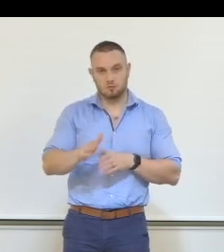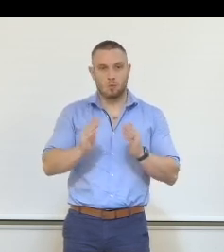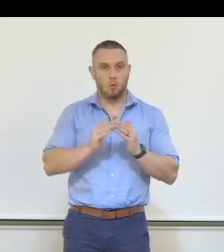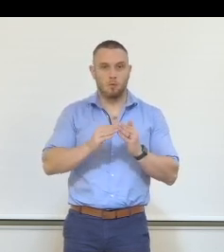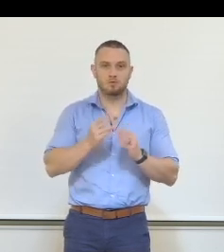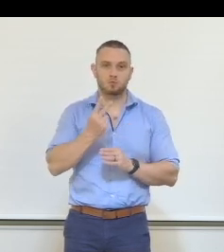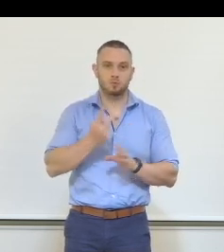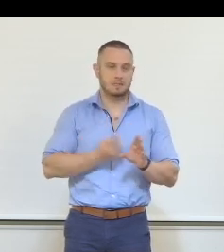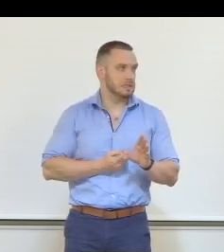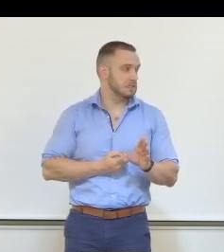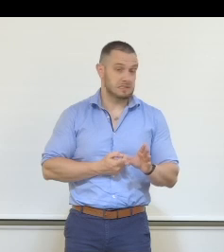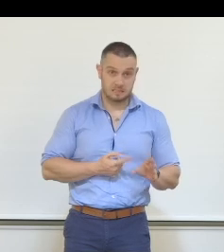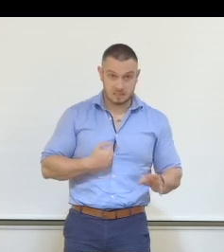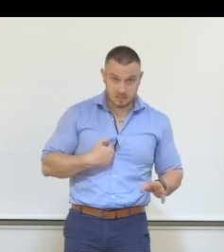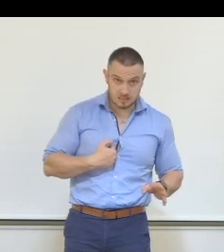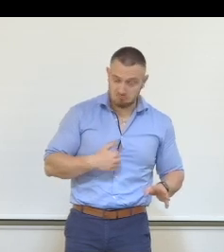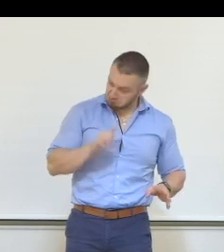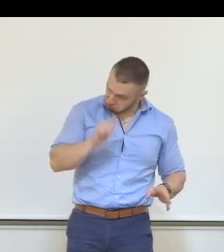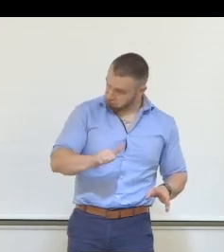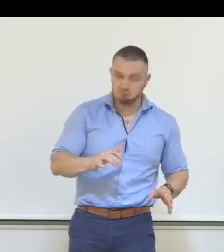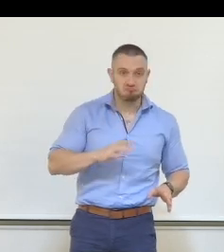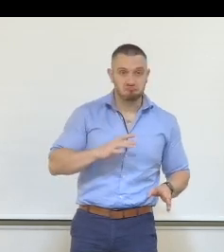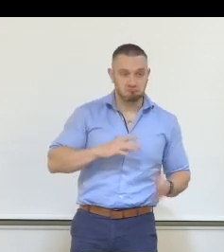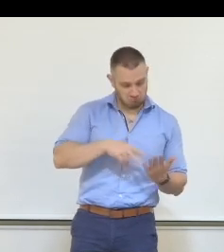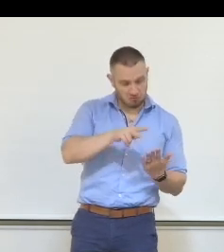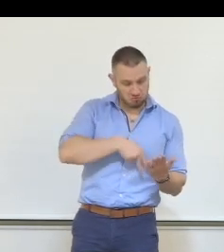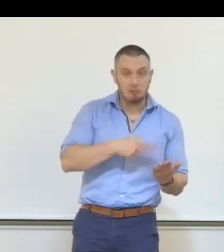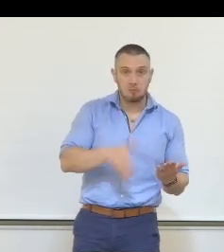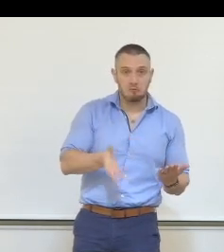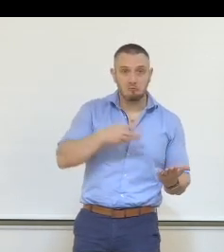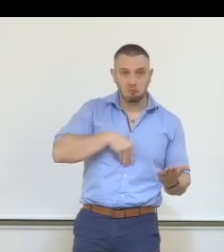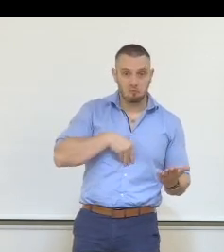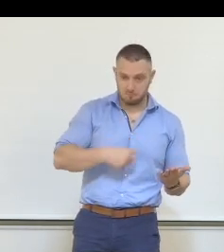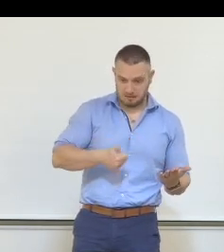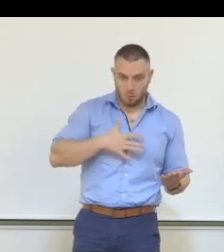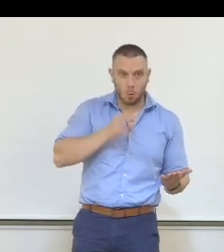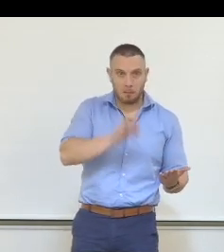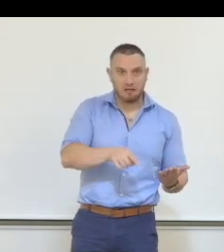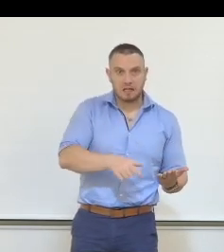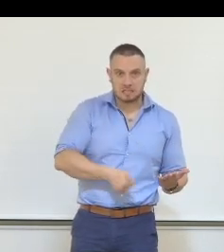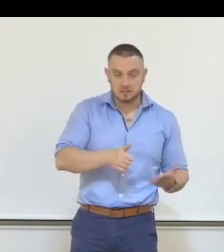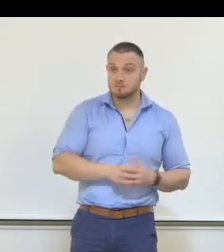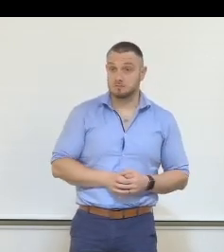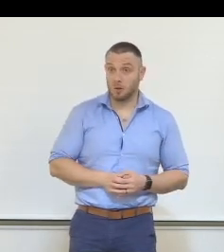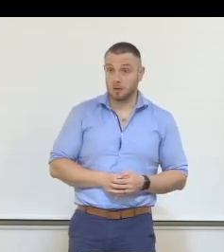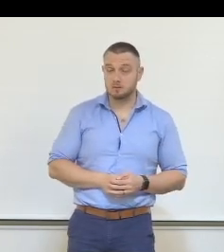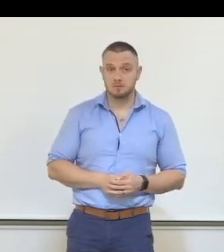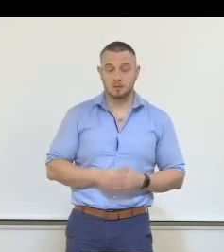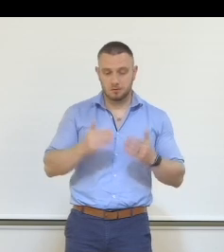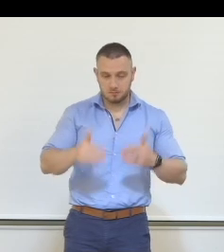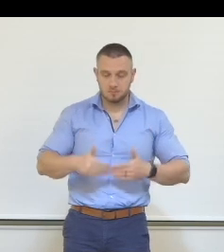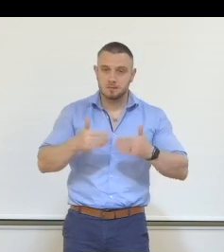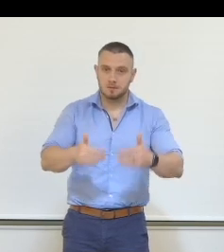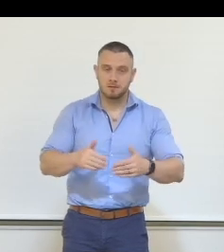years. And I said, yes, I read the description of the mission. I am applying to that, yes. Okay, then we'll invite you for